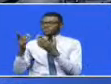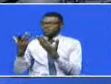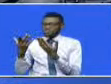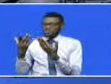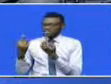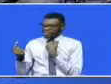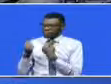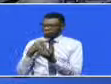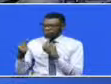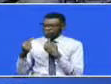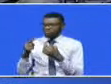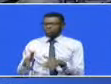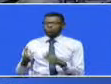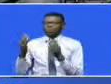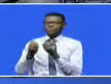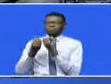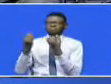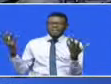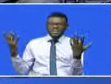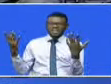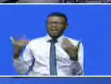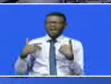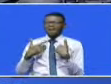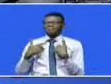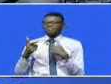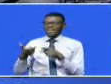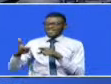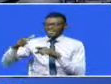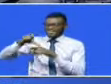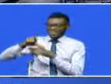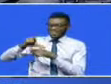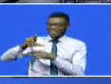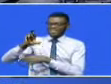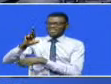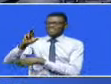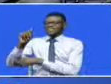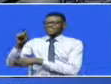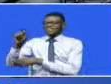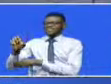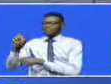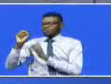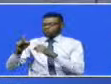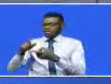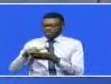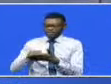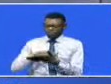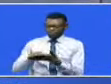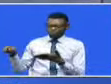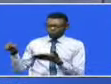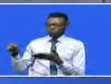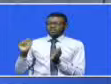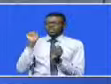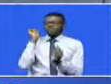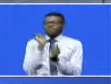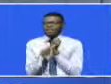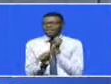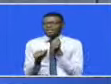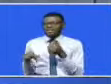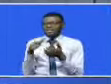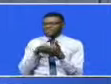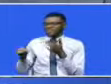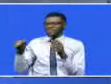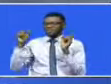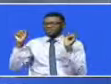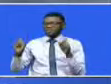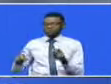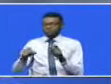You negotiate in many ways. There's okay. the interest rate that maybe has to be written off. The penalties must be written off and so forth,